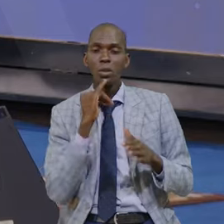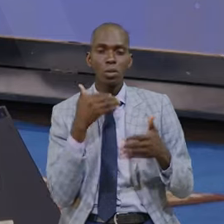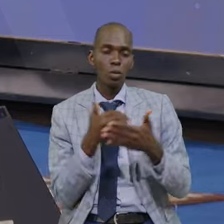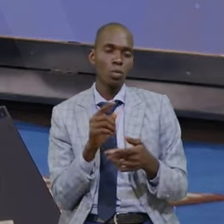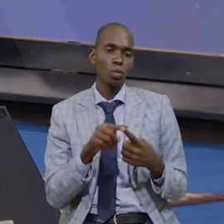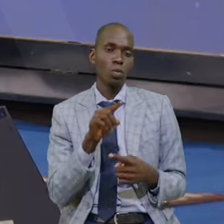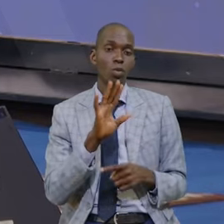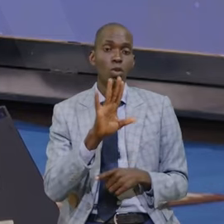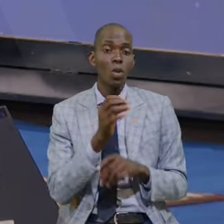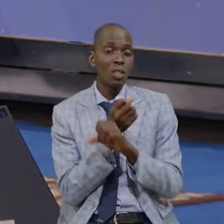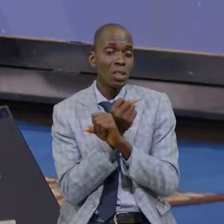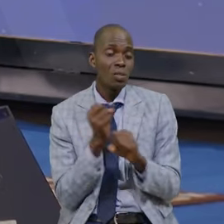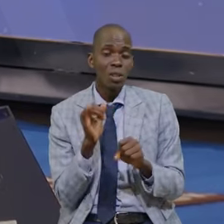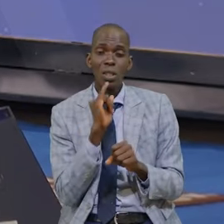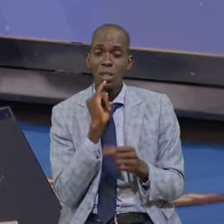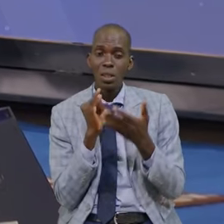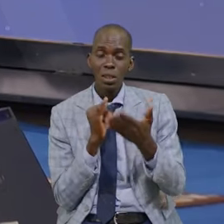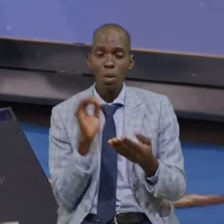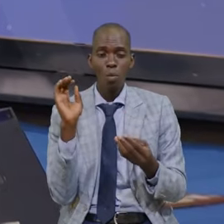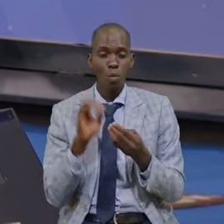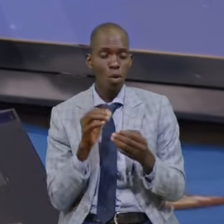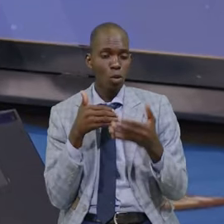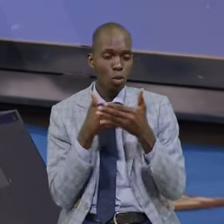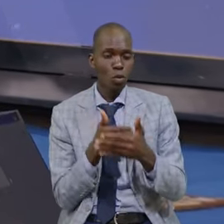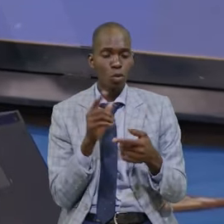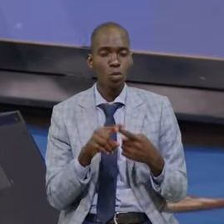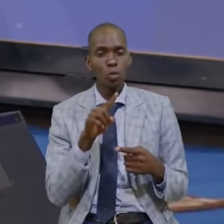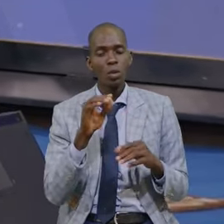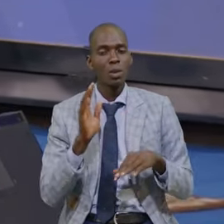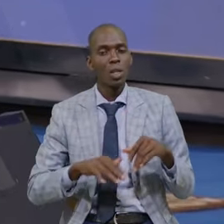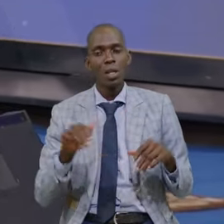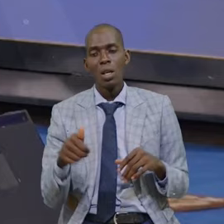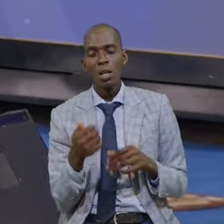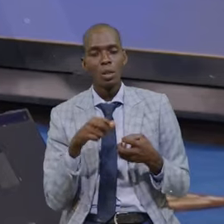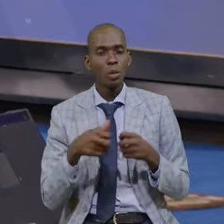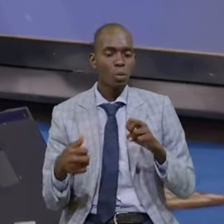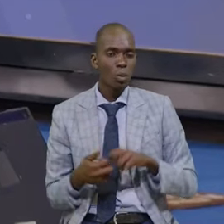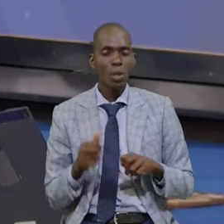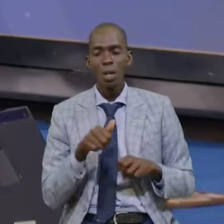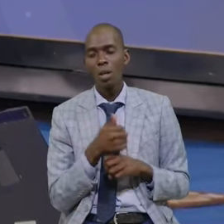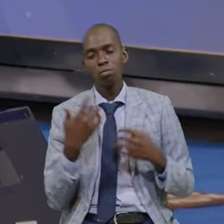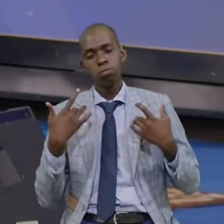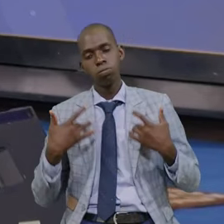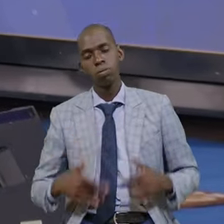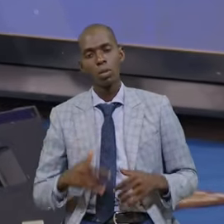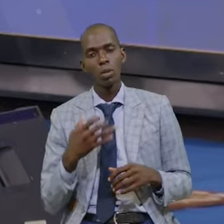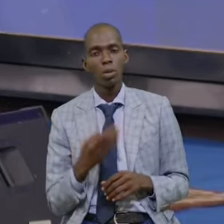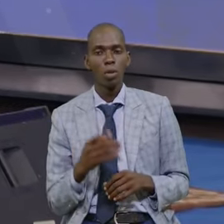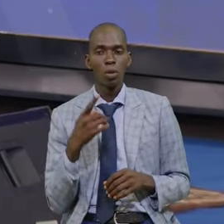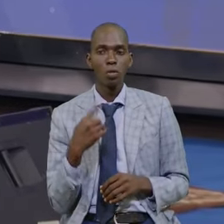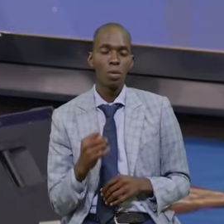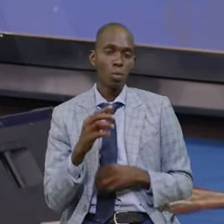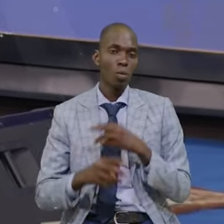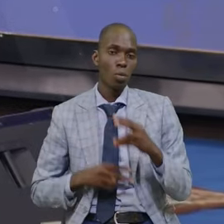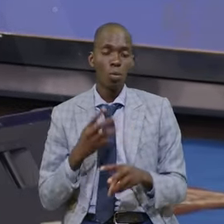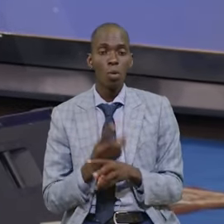there, closer to you than any problem, any perplexity of the world. And the Lord